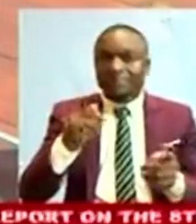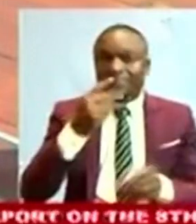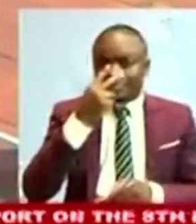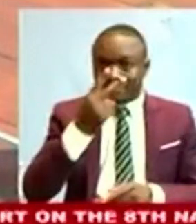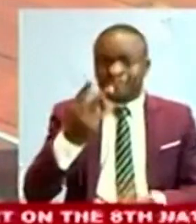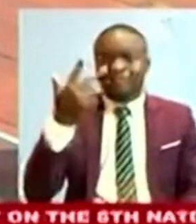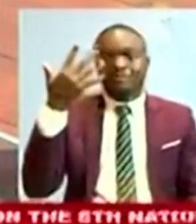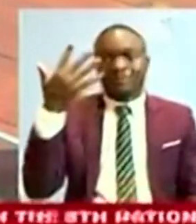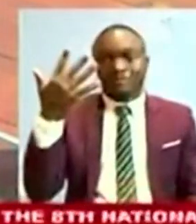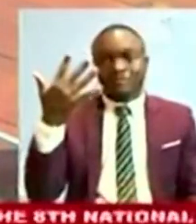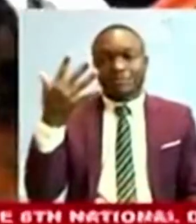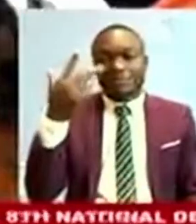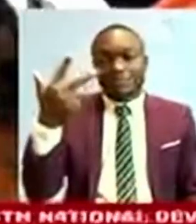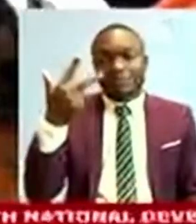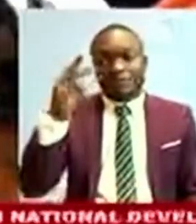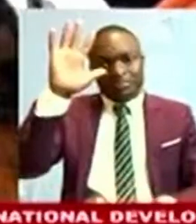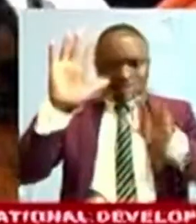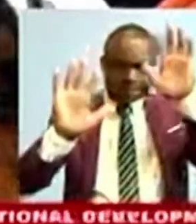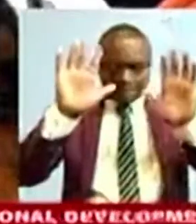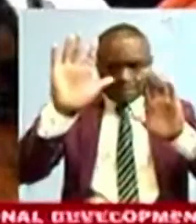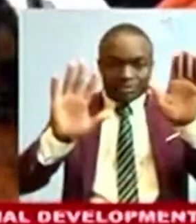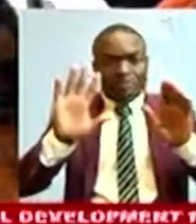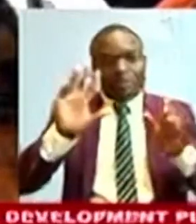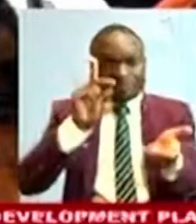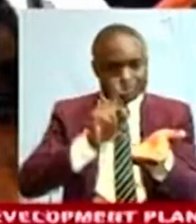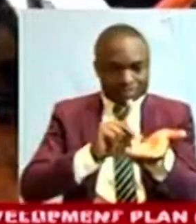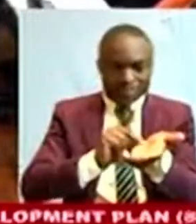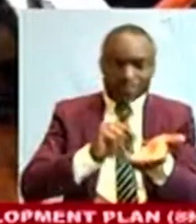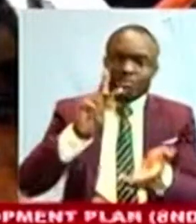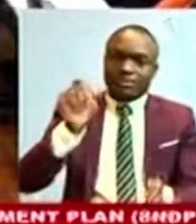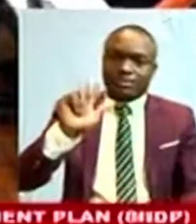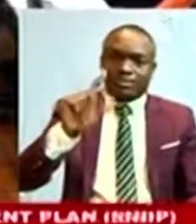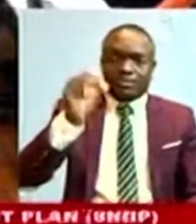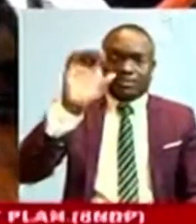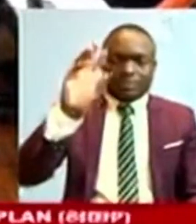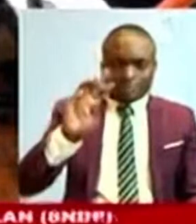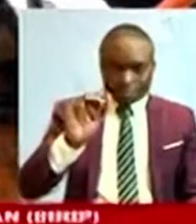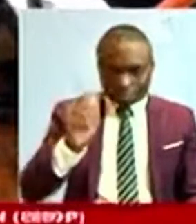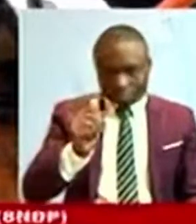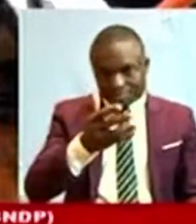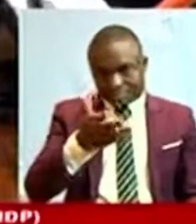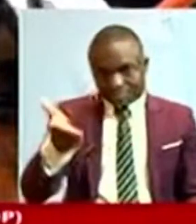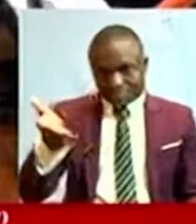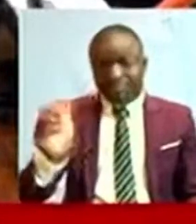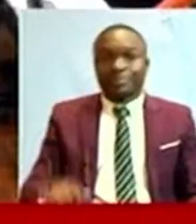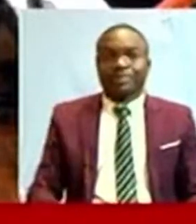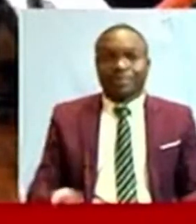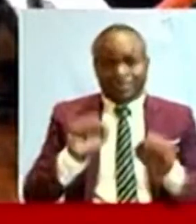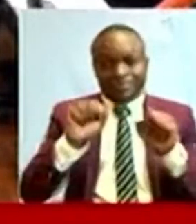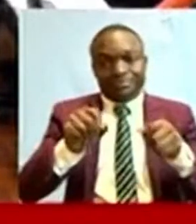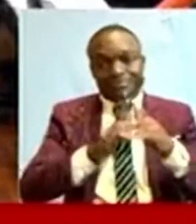start with Honorable Dr. Kalila, Honorable Samakai, and Honorable Musanja in that order. We can start.